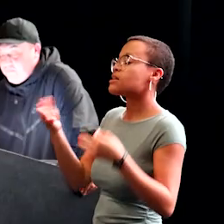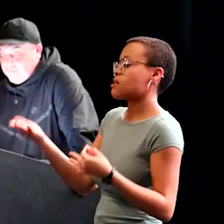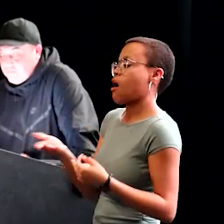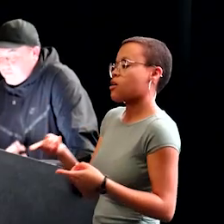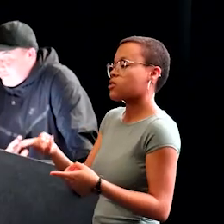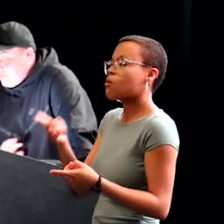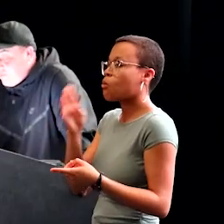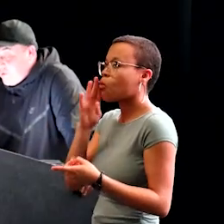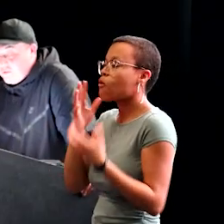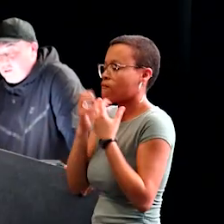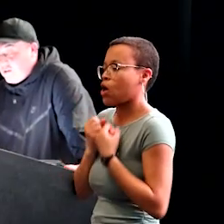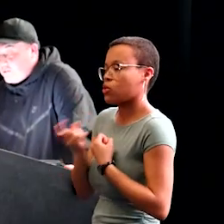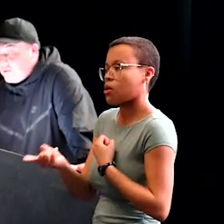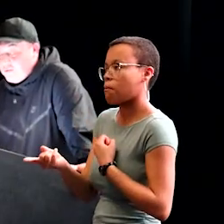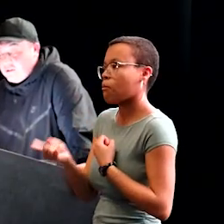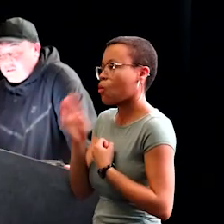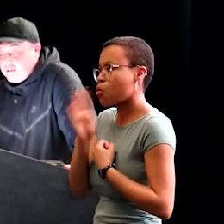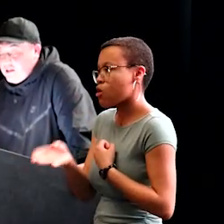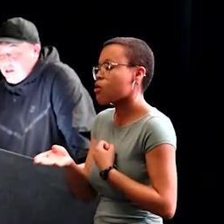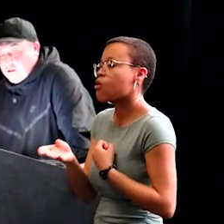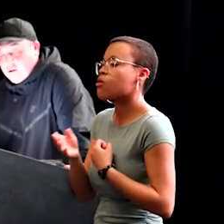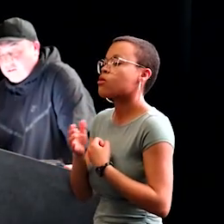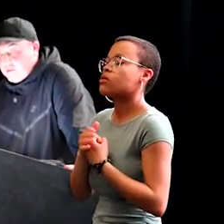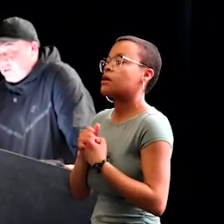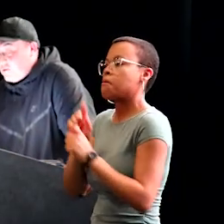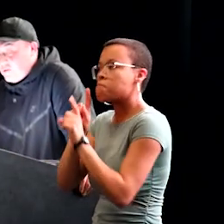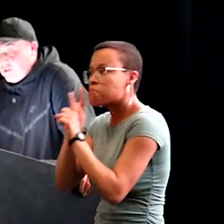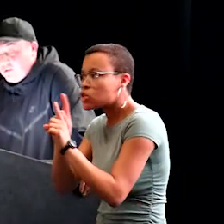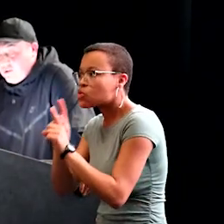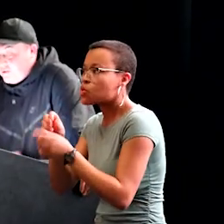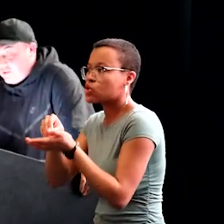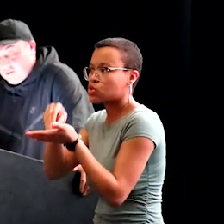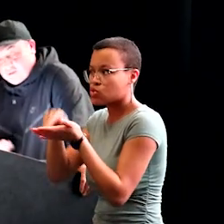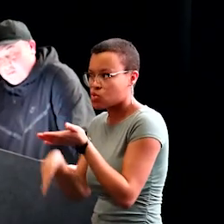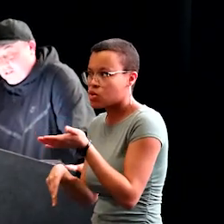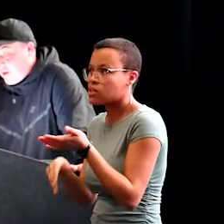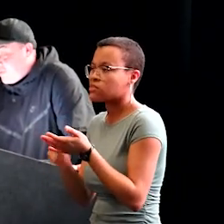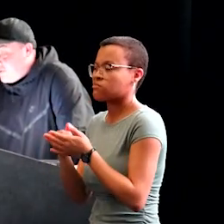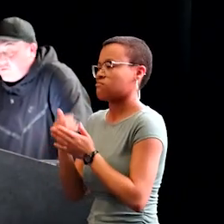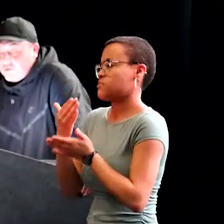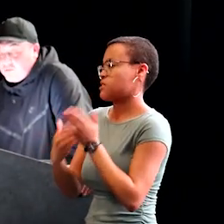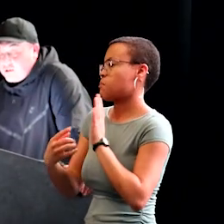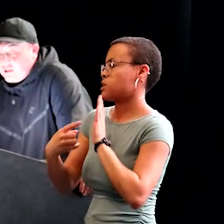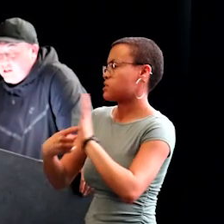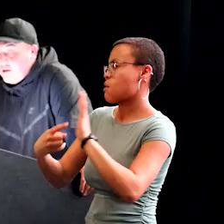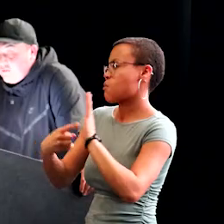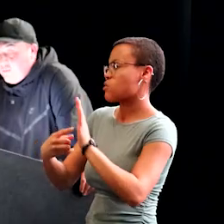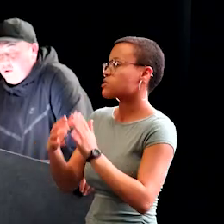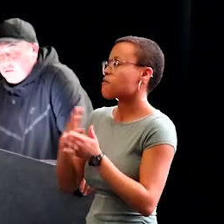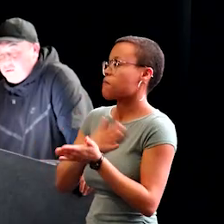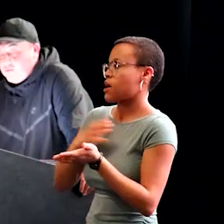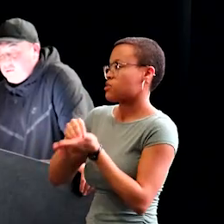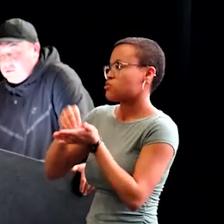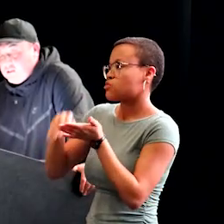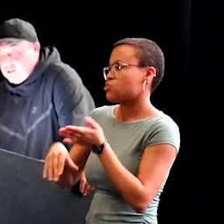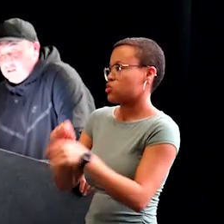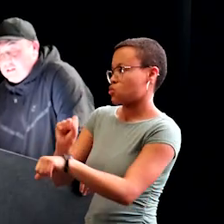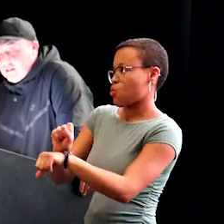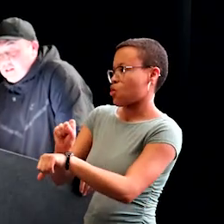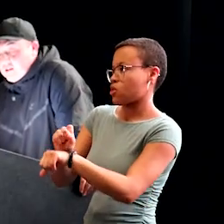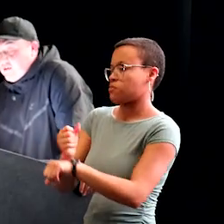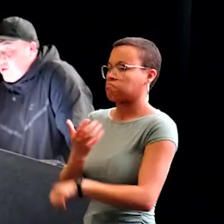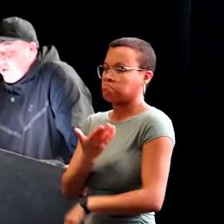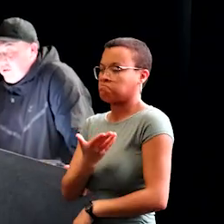of the most awesome students at all 3 institutions. Here's just some examples of student work from all 3 universities.